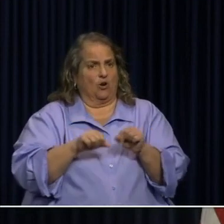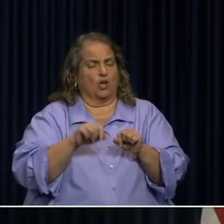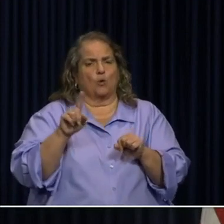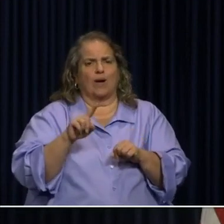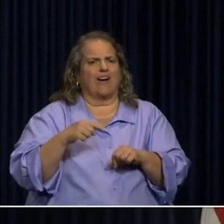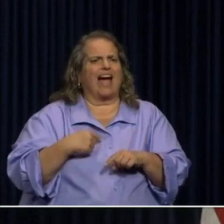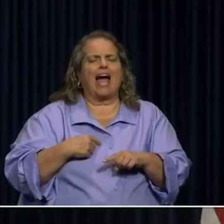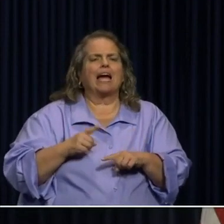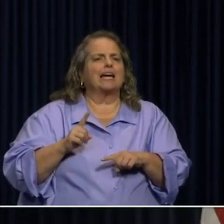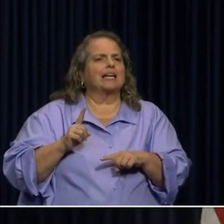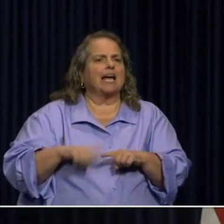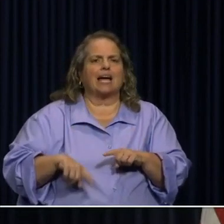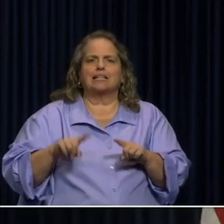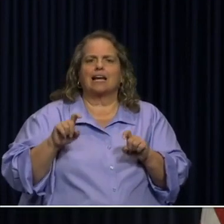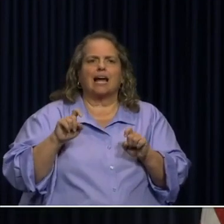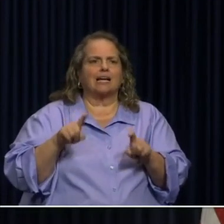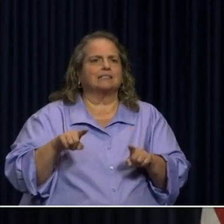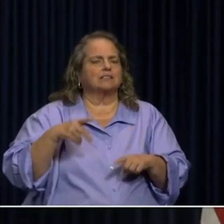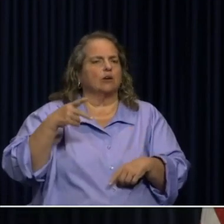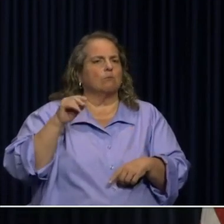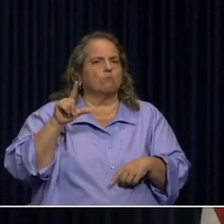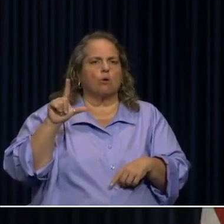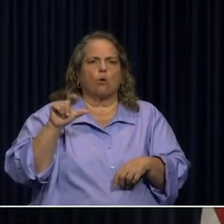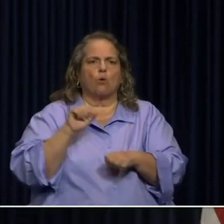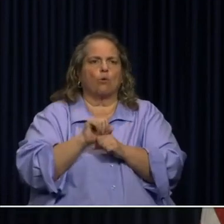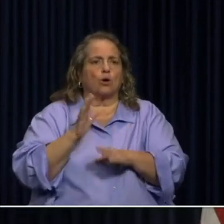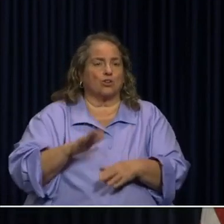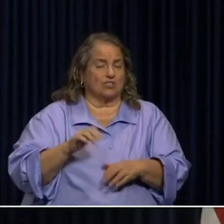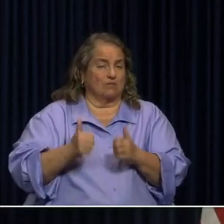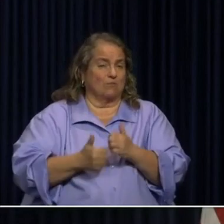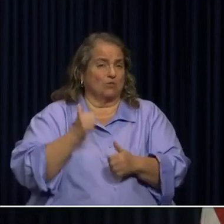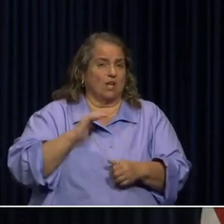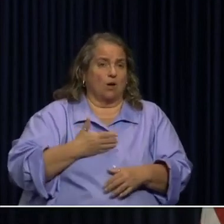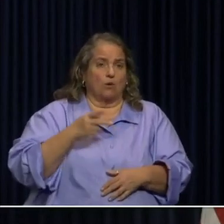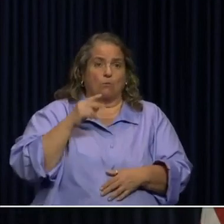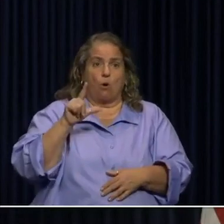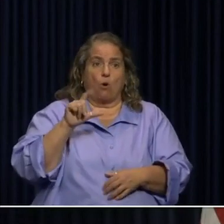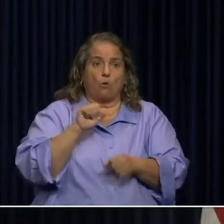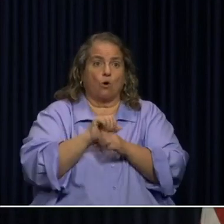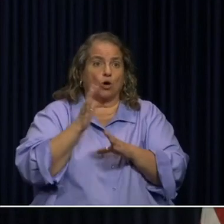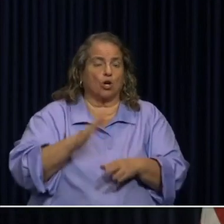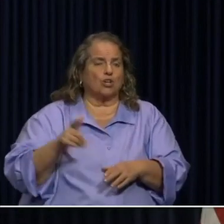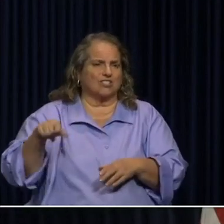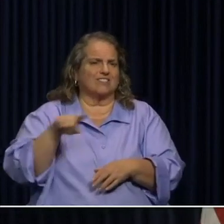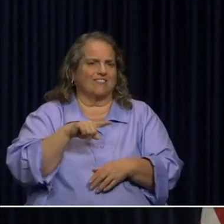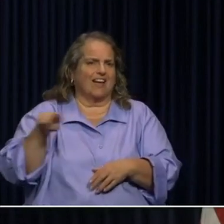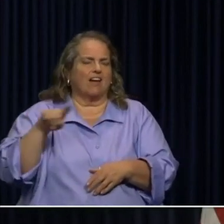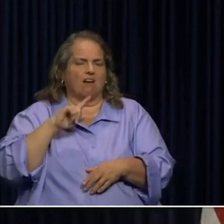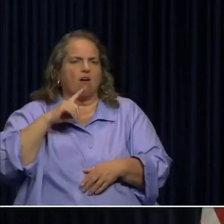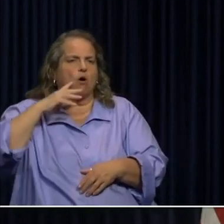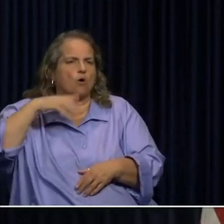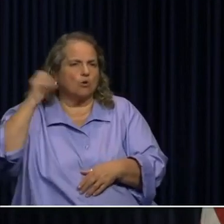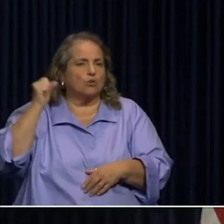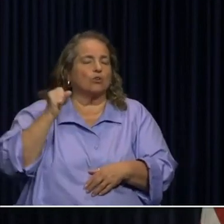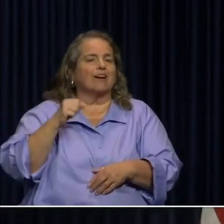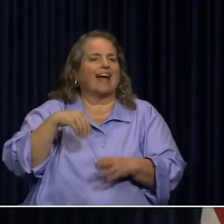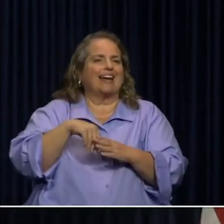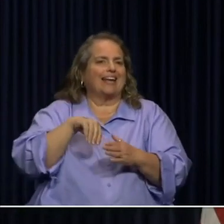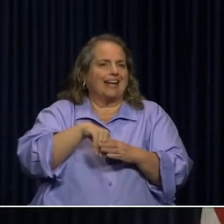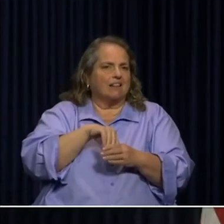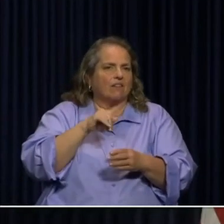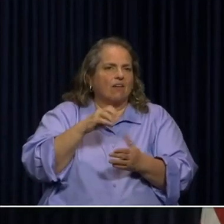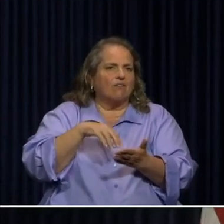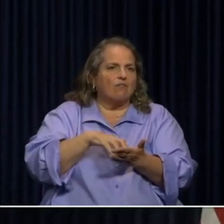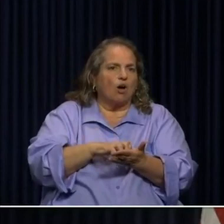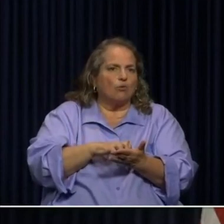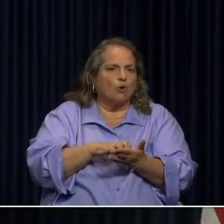can't ask poll workers, especially when our poll workers are in typically the most vulnerable population to the coronavirus, to